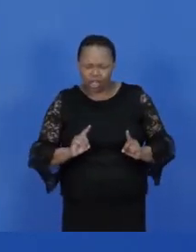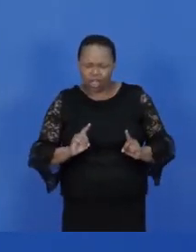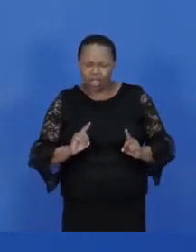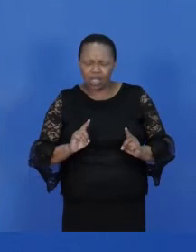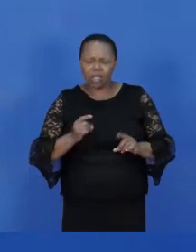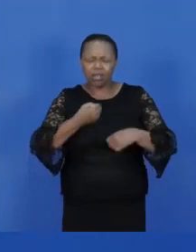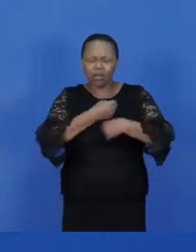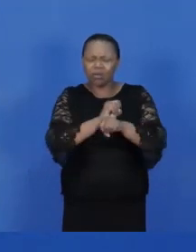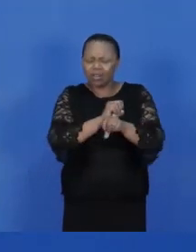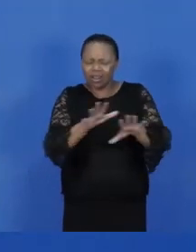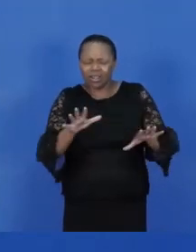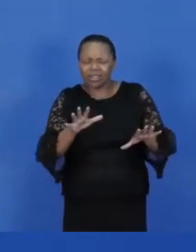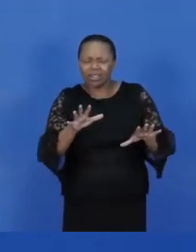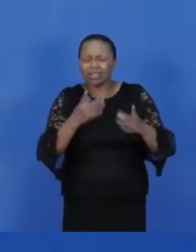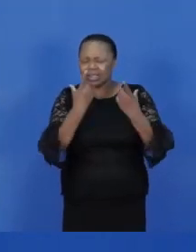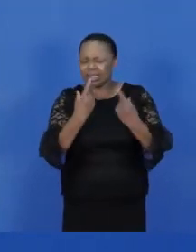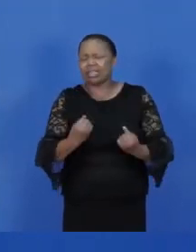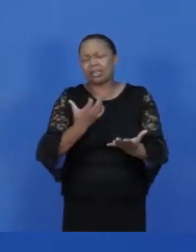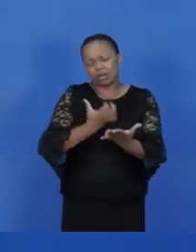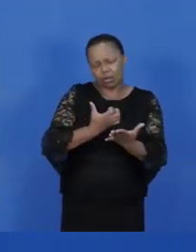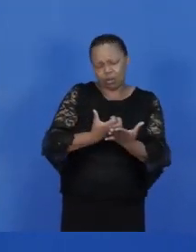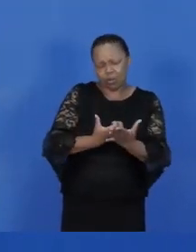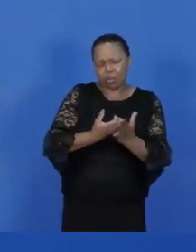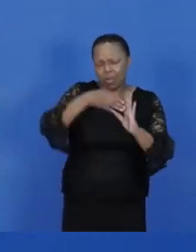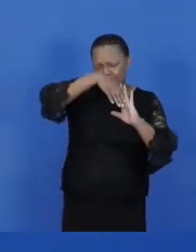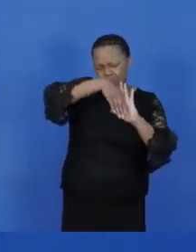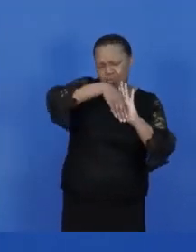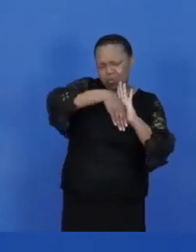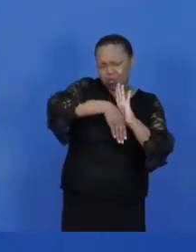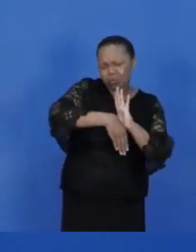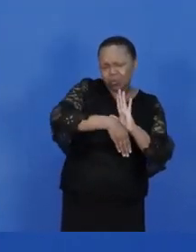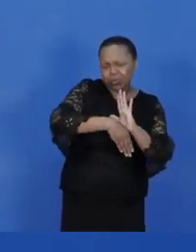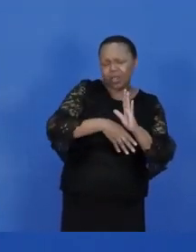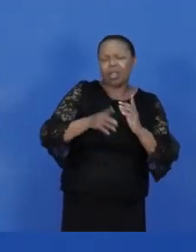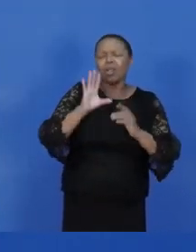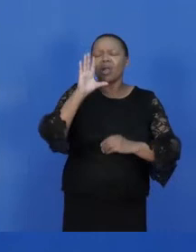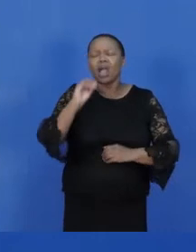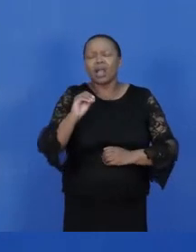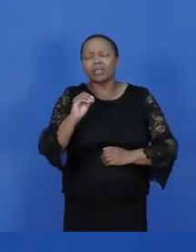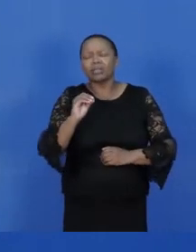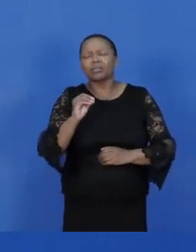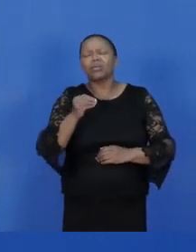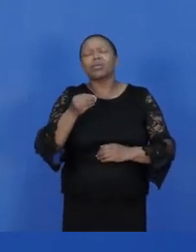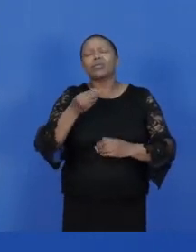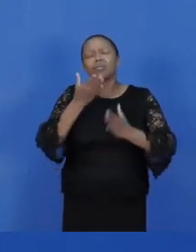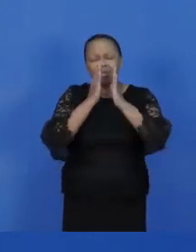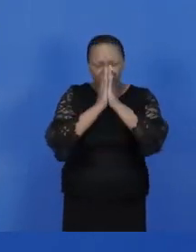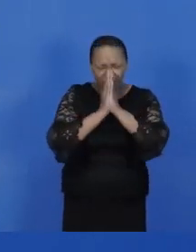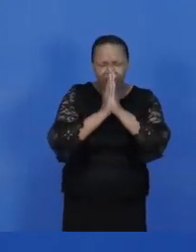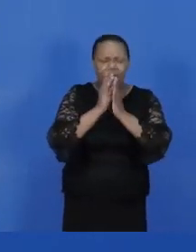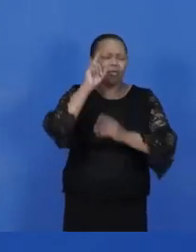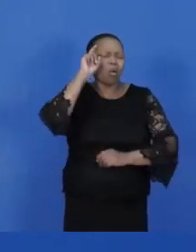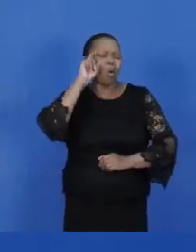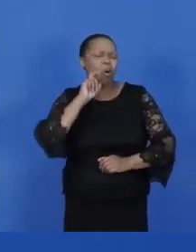because of the effects of COVID-19. We are aware that the economies of the nations have taken strain. We ask you for favor. We pray,